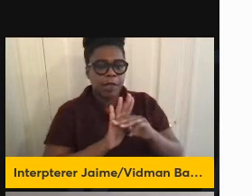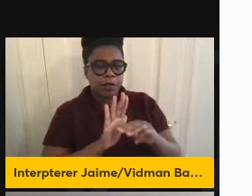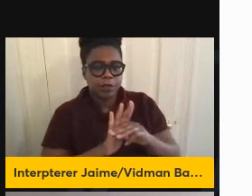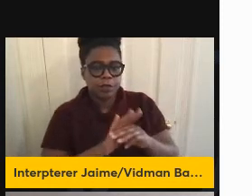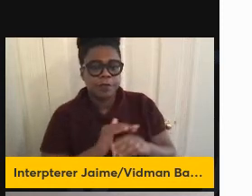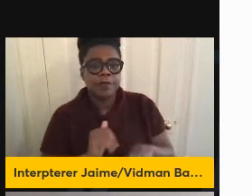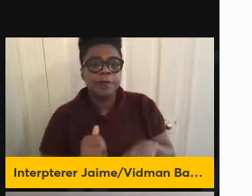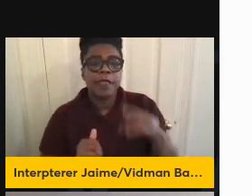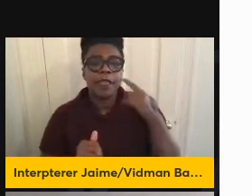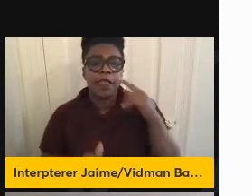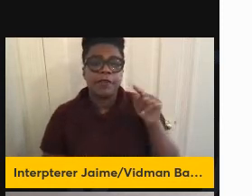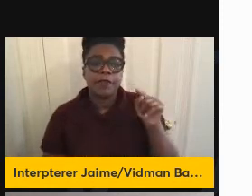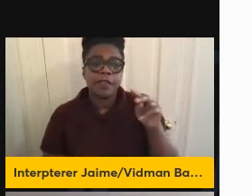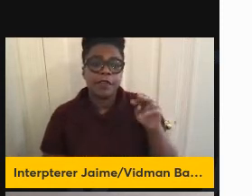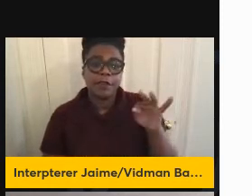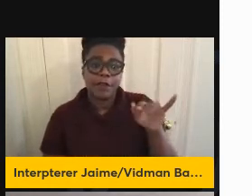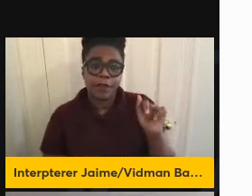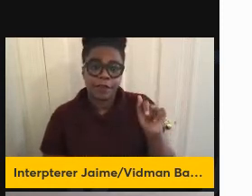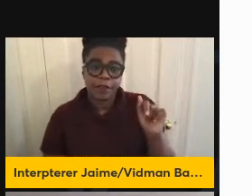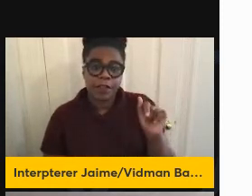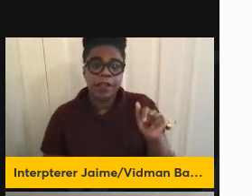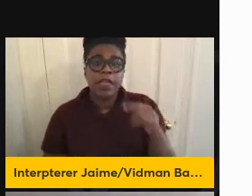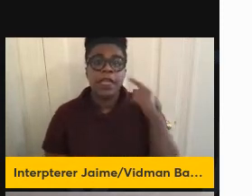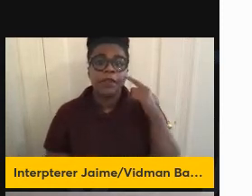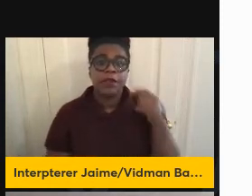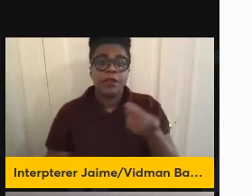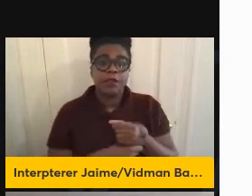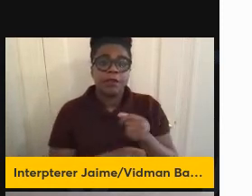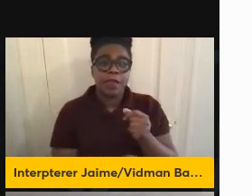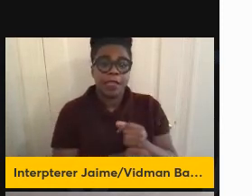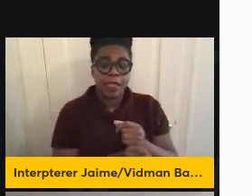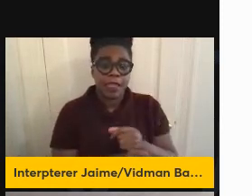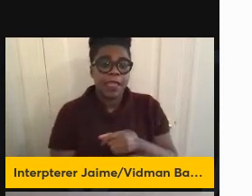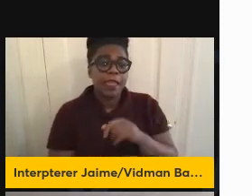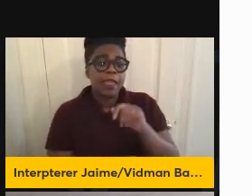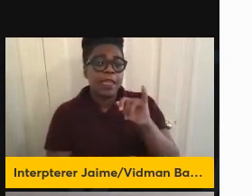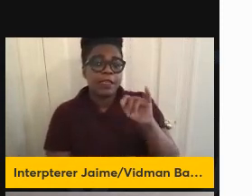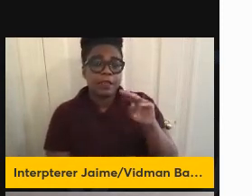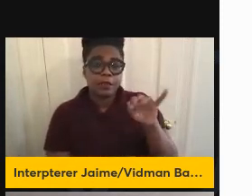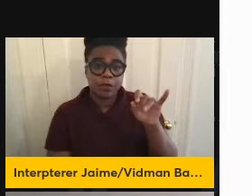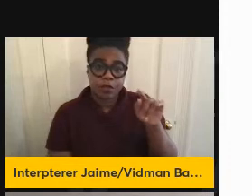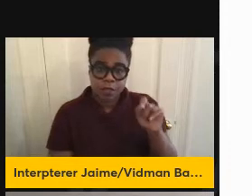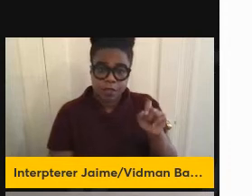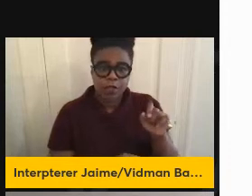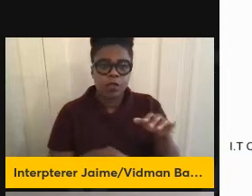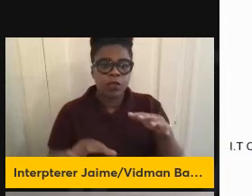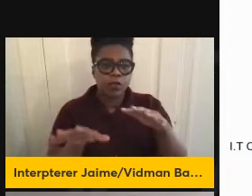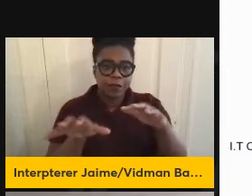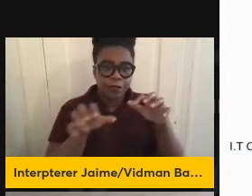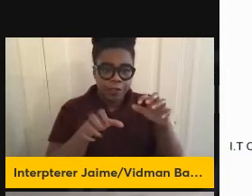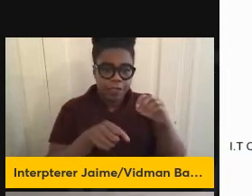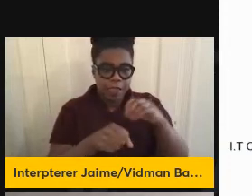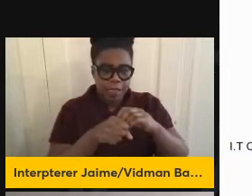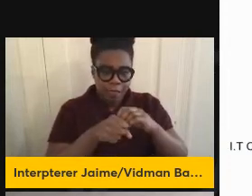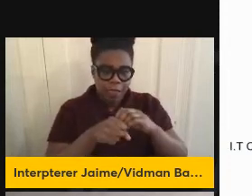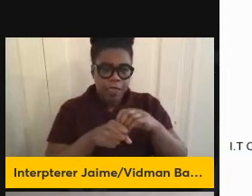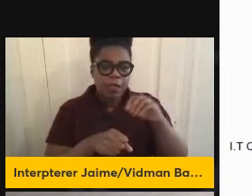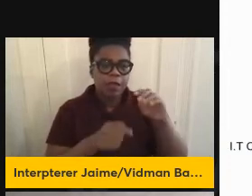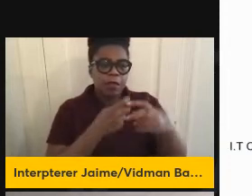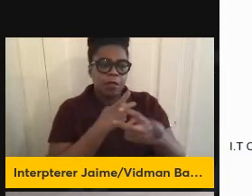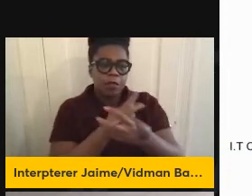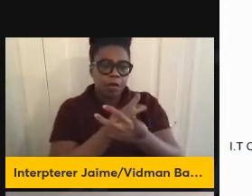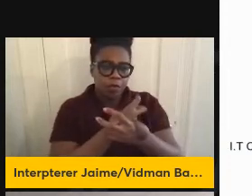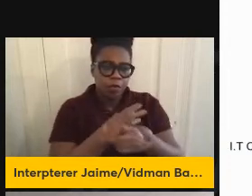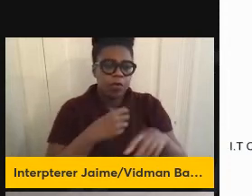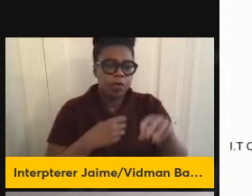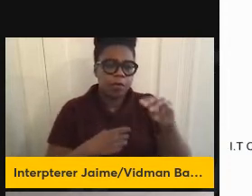if TNF-alpha was inducing ASC apoptosis or mobilization in the bone marrow. In order to